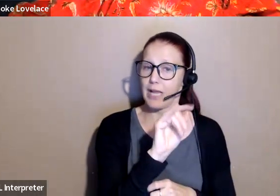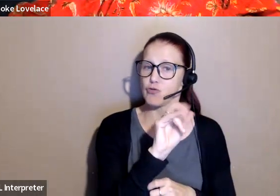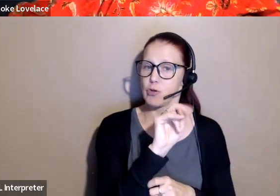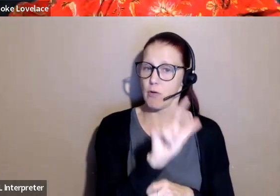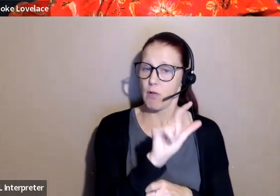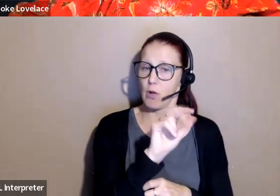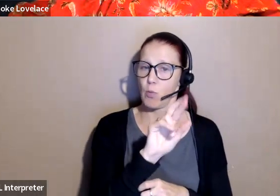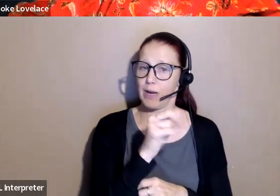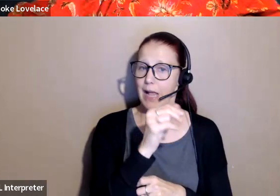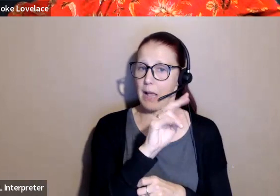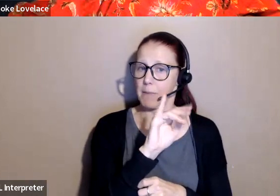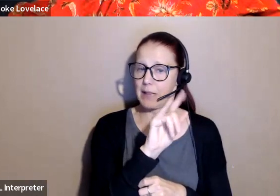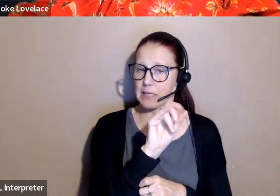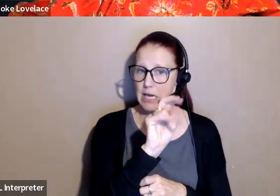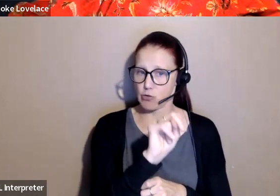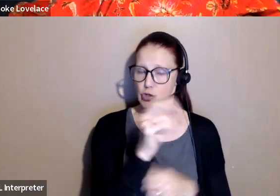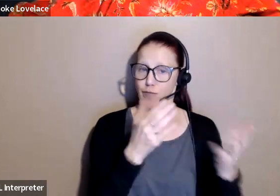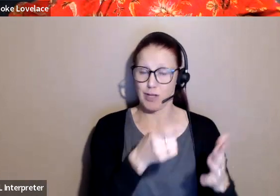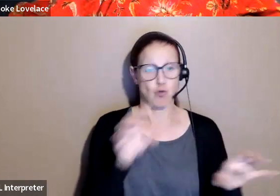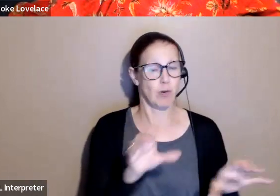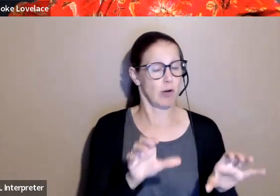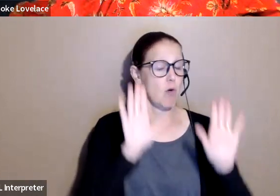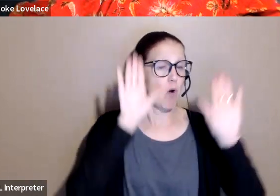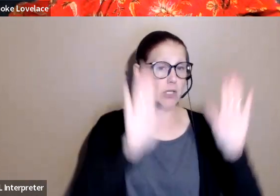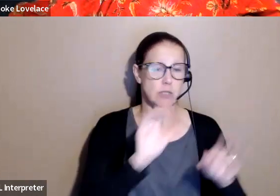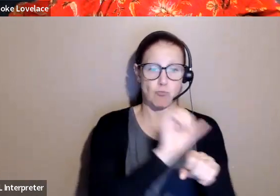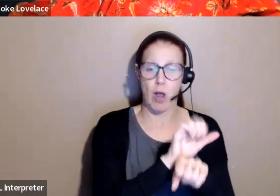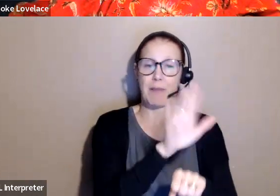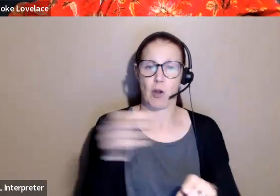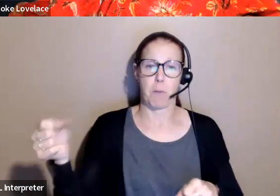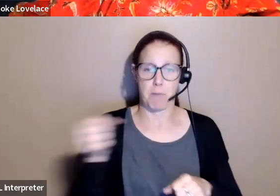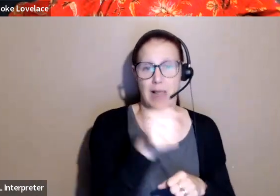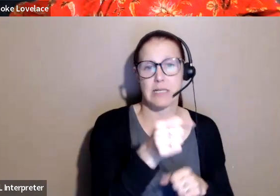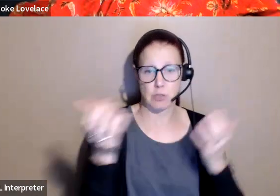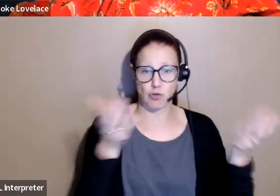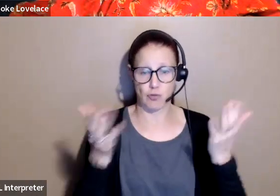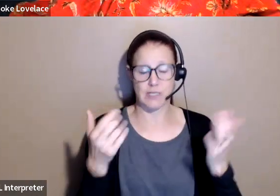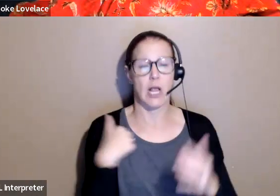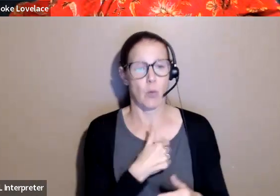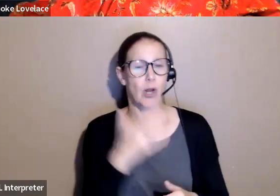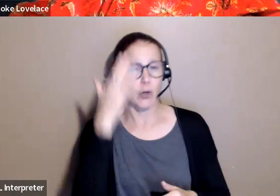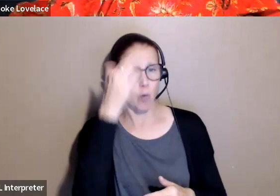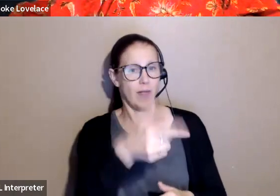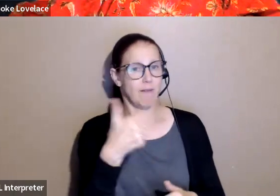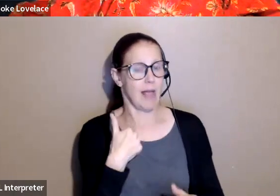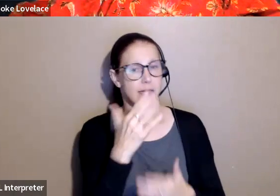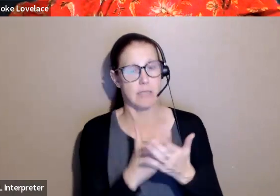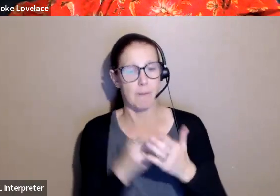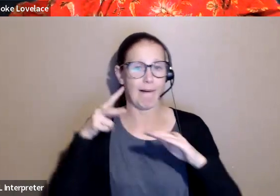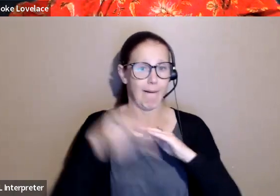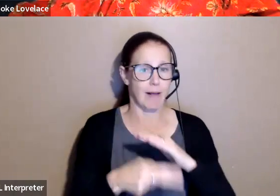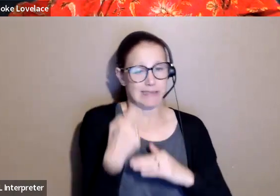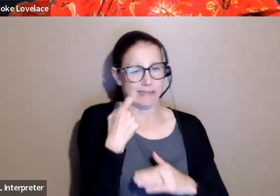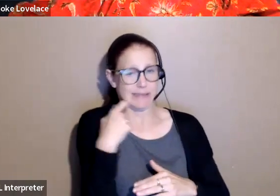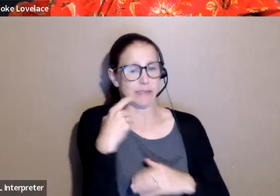an awesome job in their placement services. And we know that they have had some cuts this past